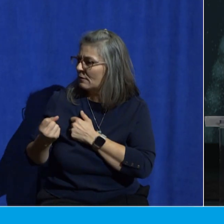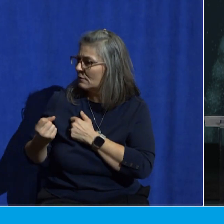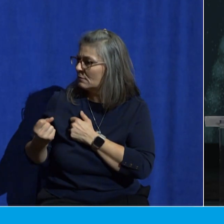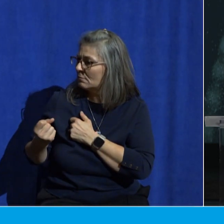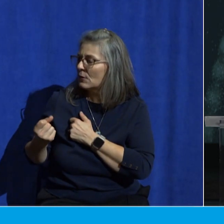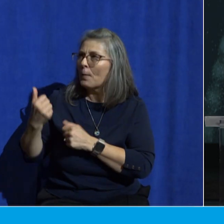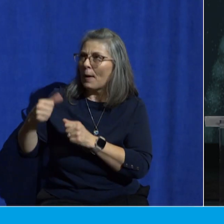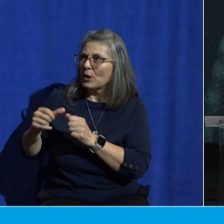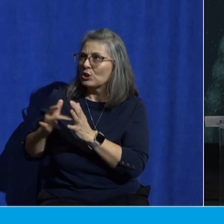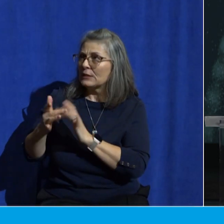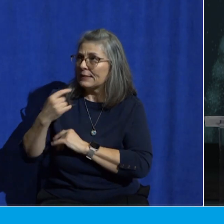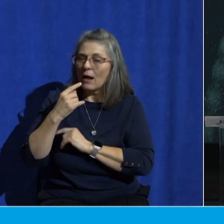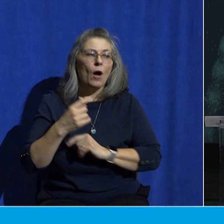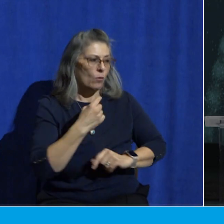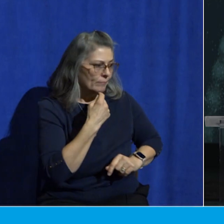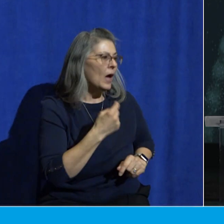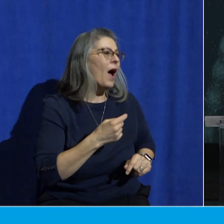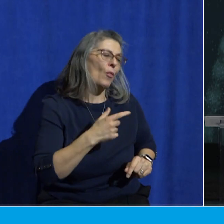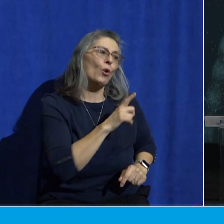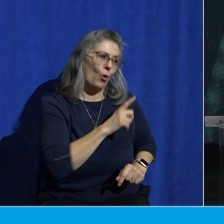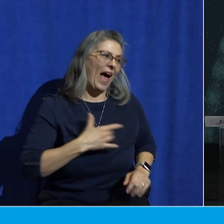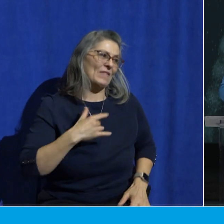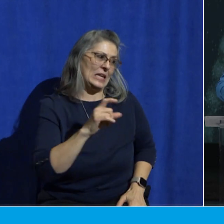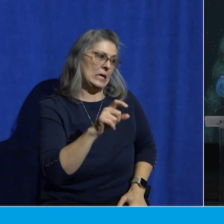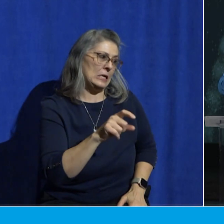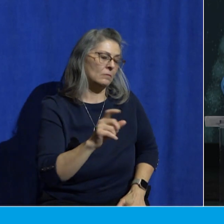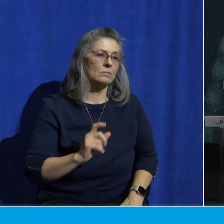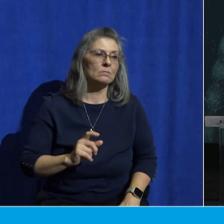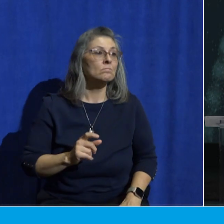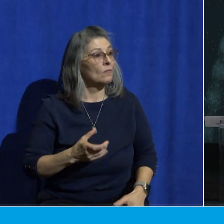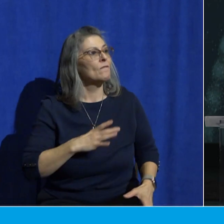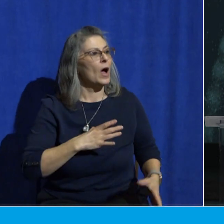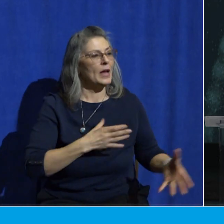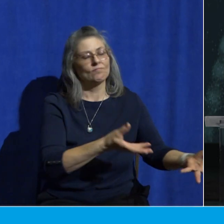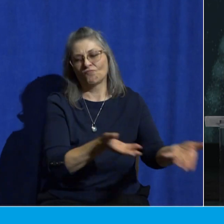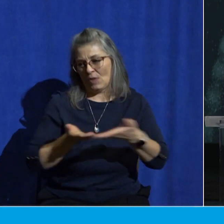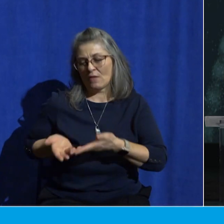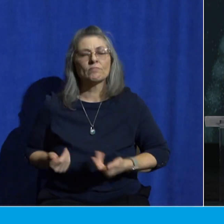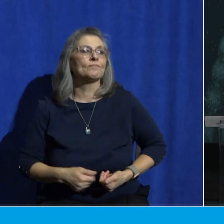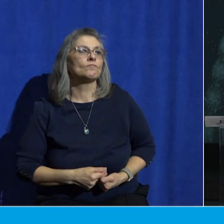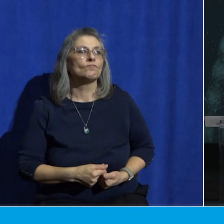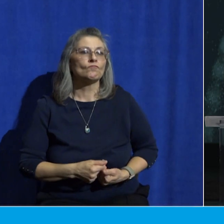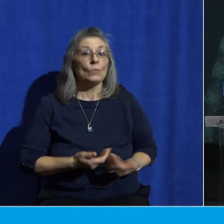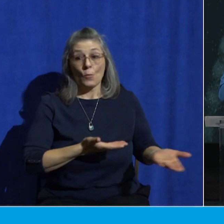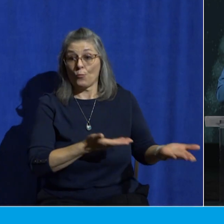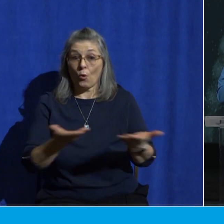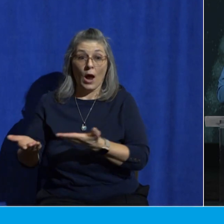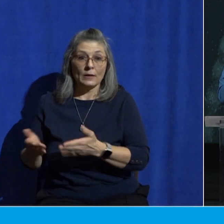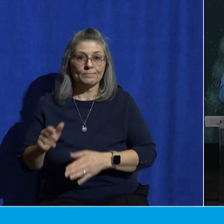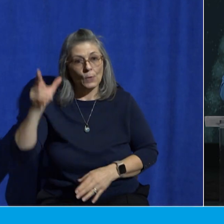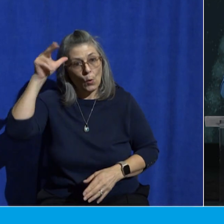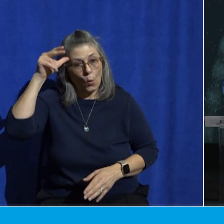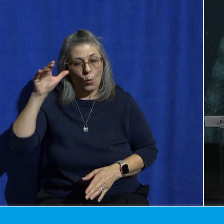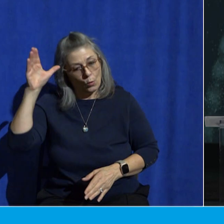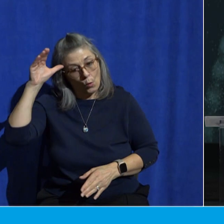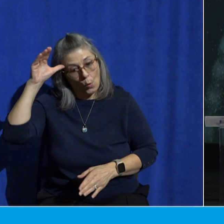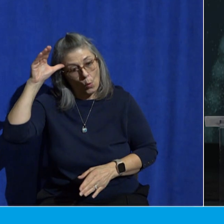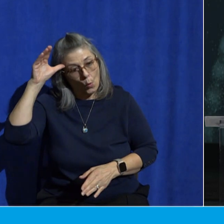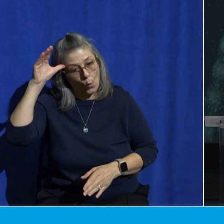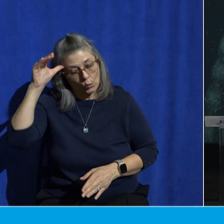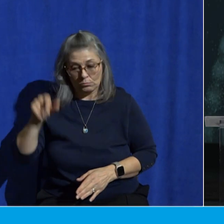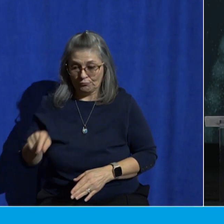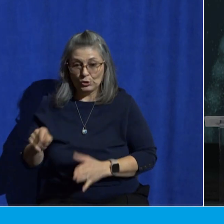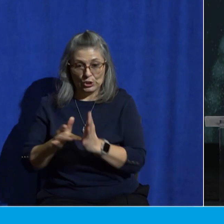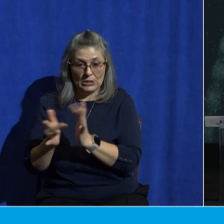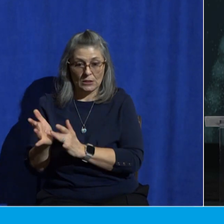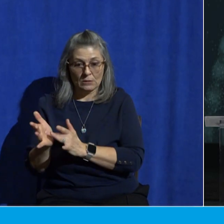had said, and they let them go. And they brought the colt to Jesus and threw their cloaks on it, and he sat